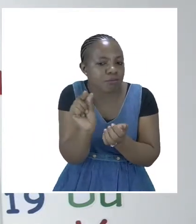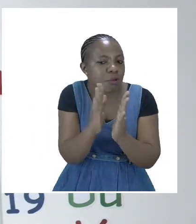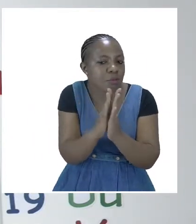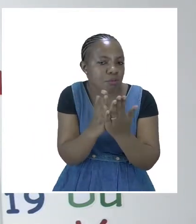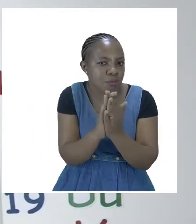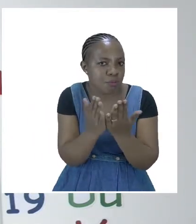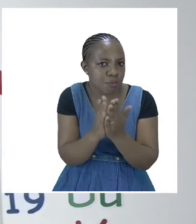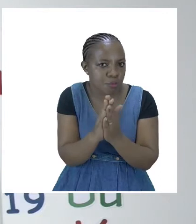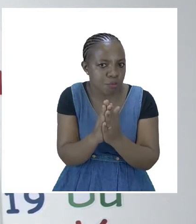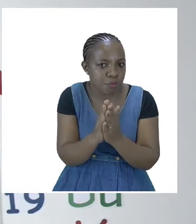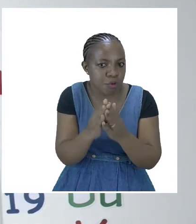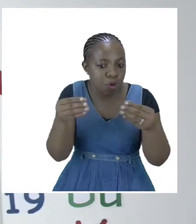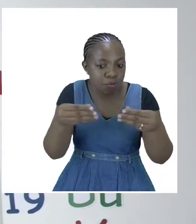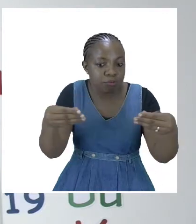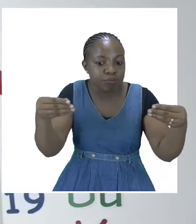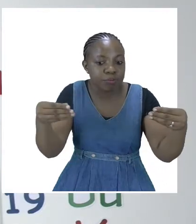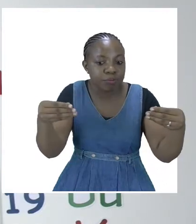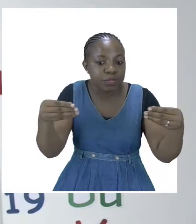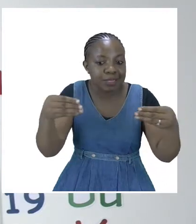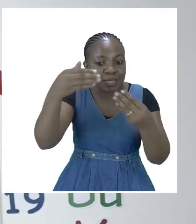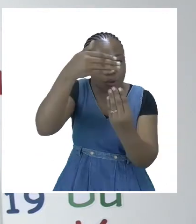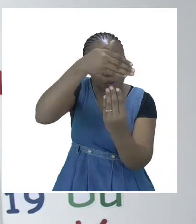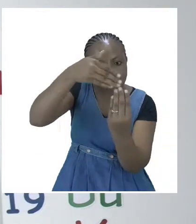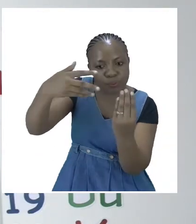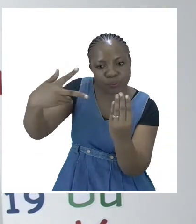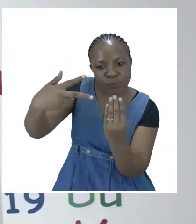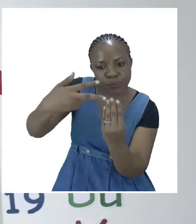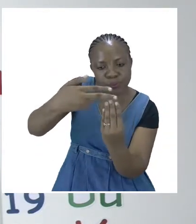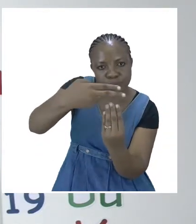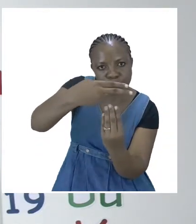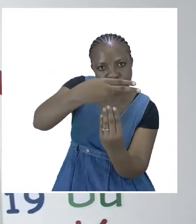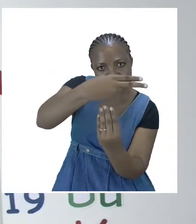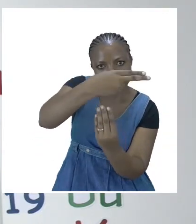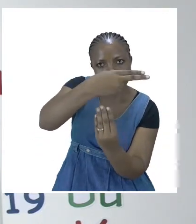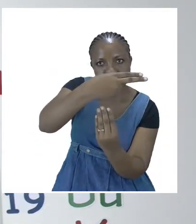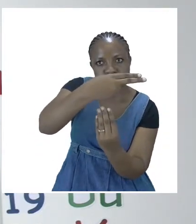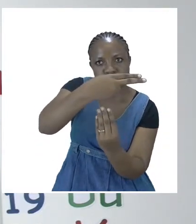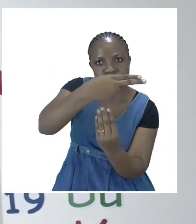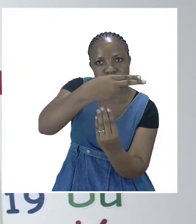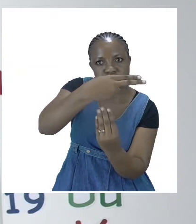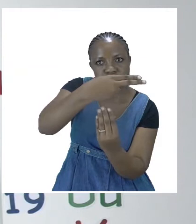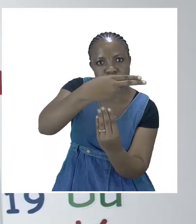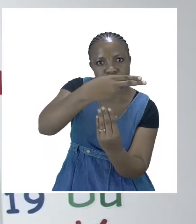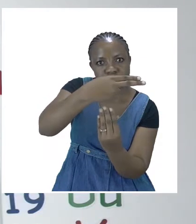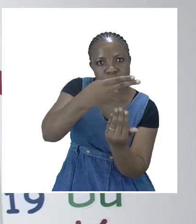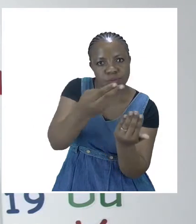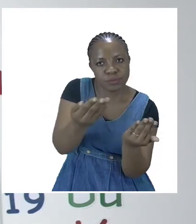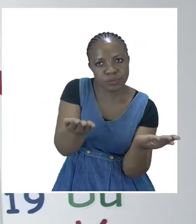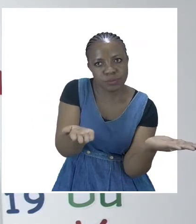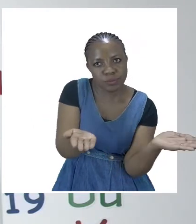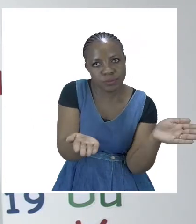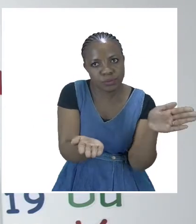booklet. Please cut the top of the lesson booklet with a pair of scissors and fold